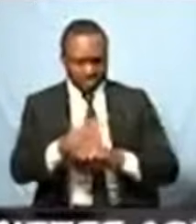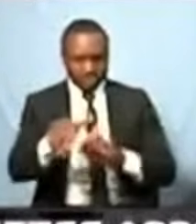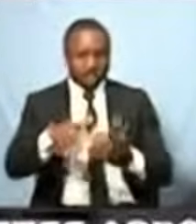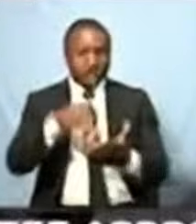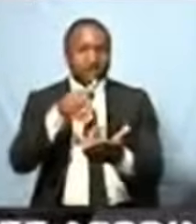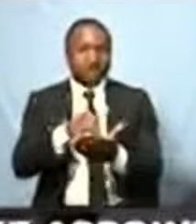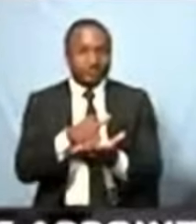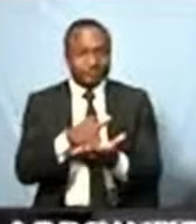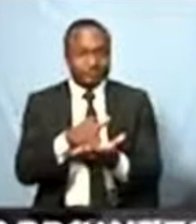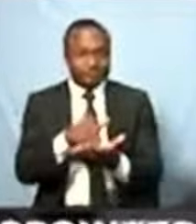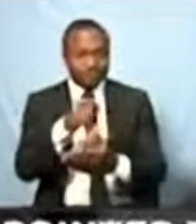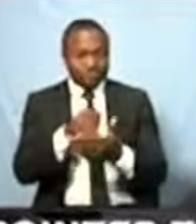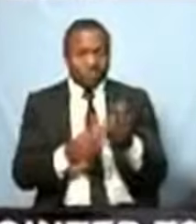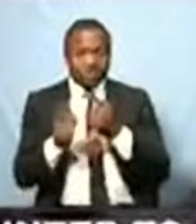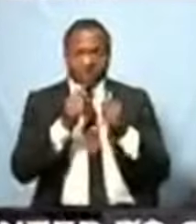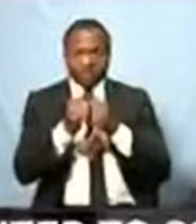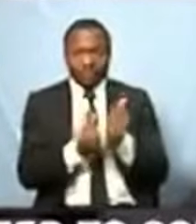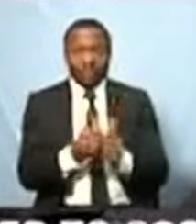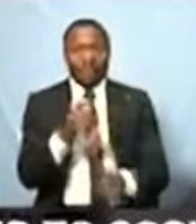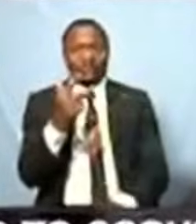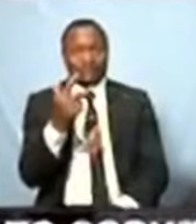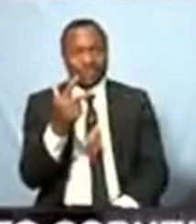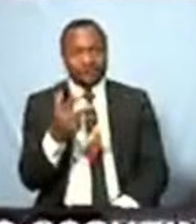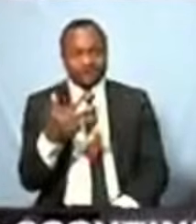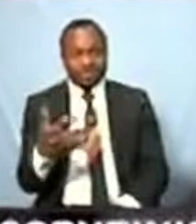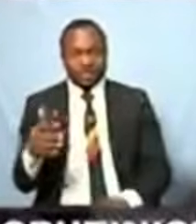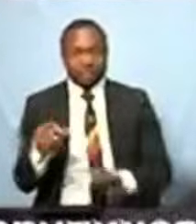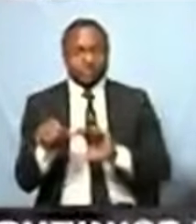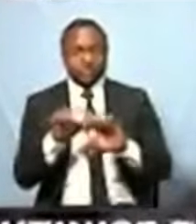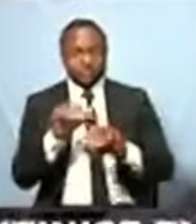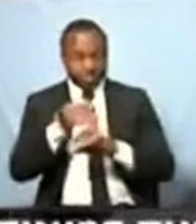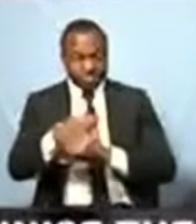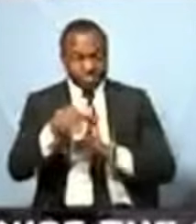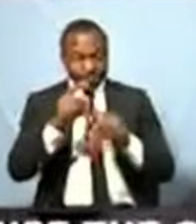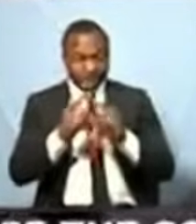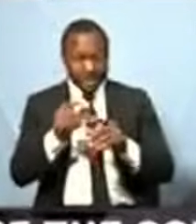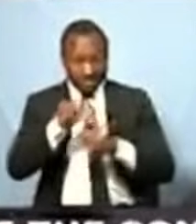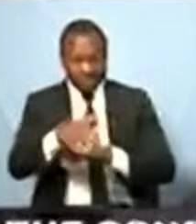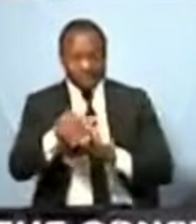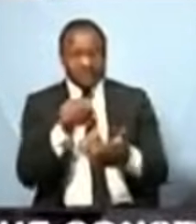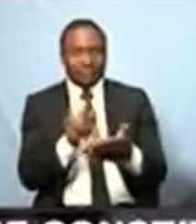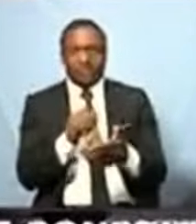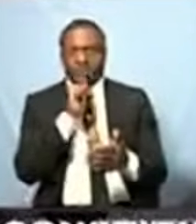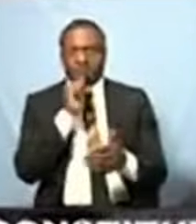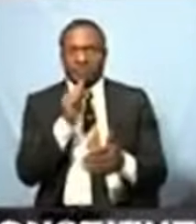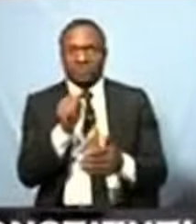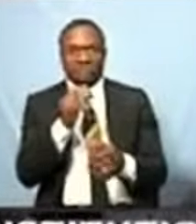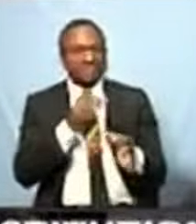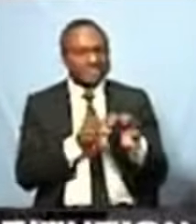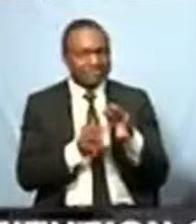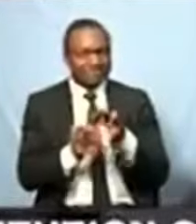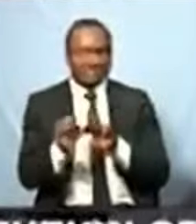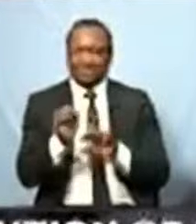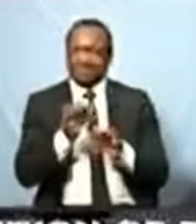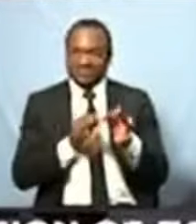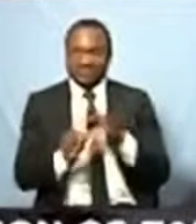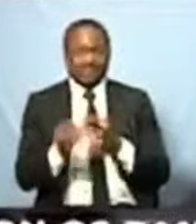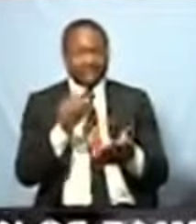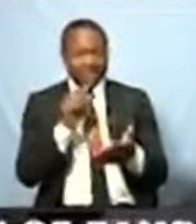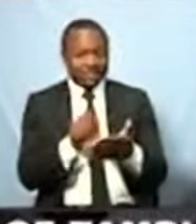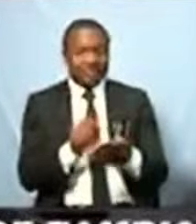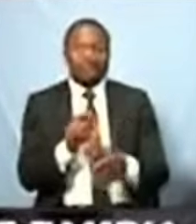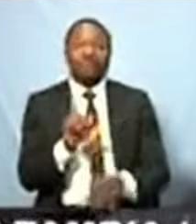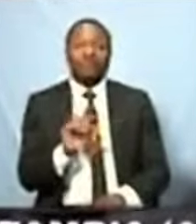center. That's what it talks about 3 things to do with nomination. But nomination itself is not defined, Mr. Chairperson. And this is